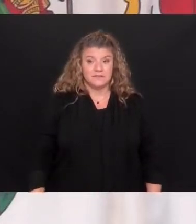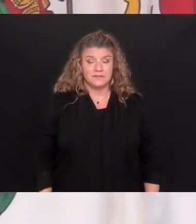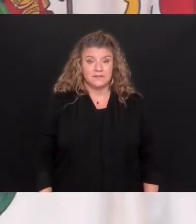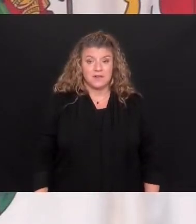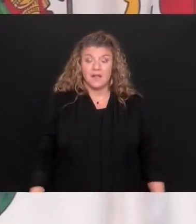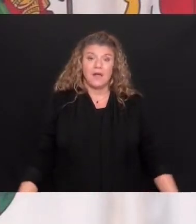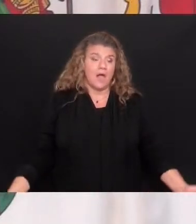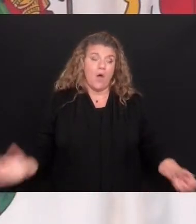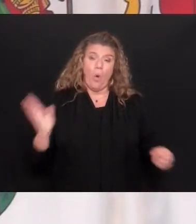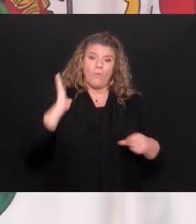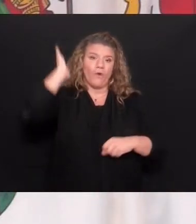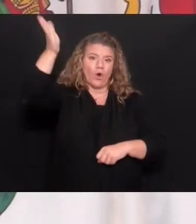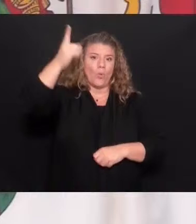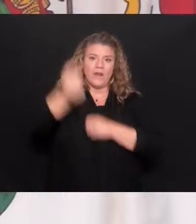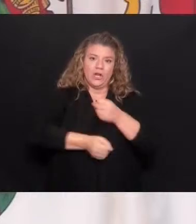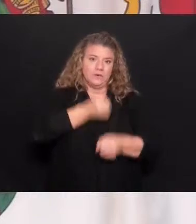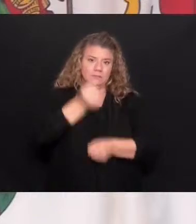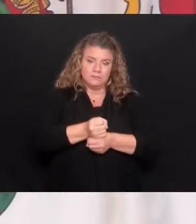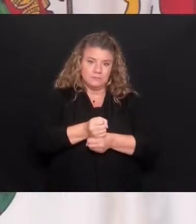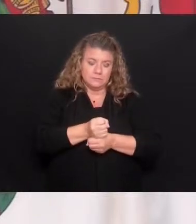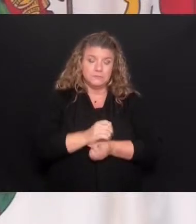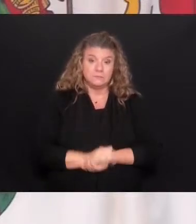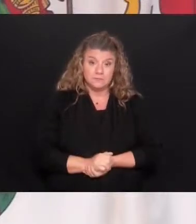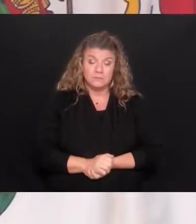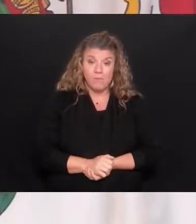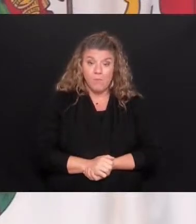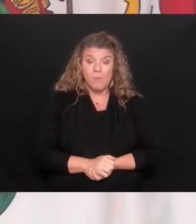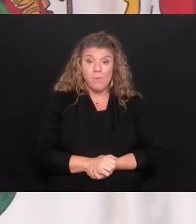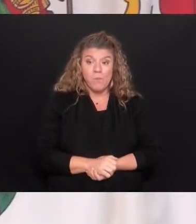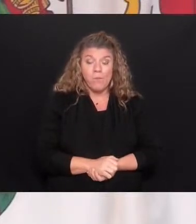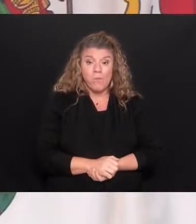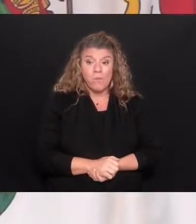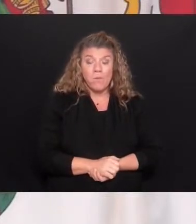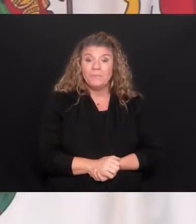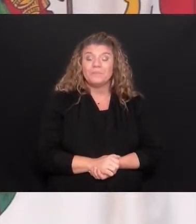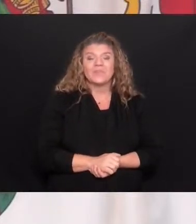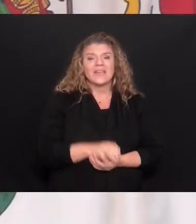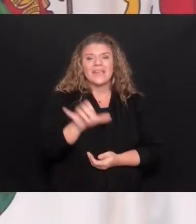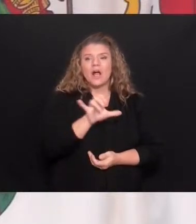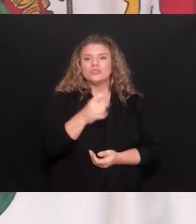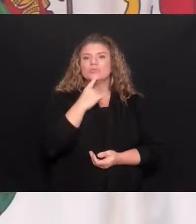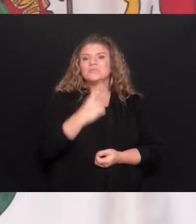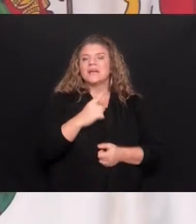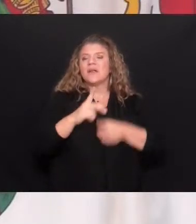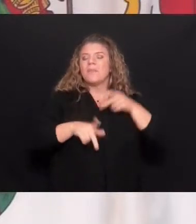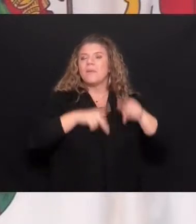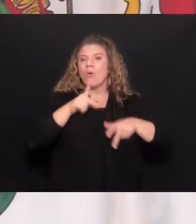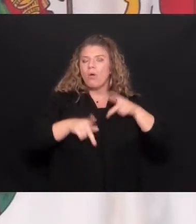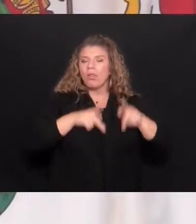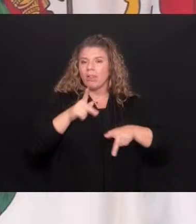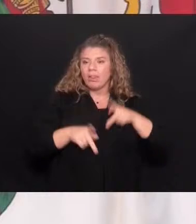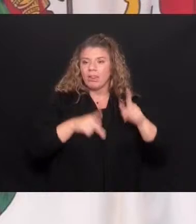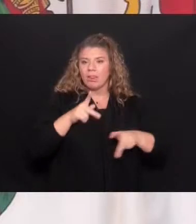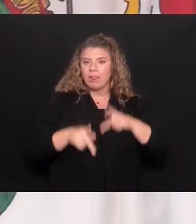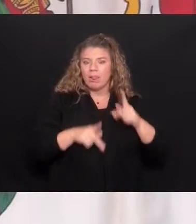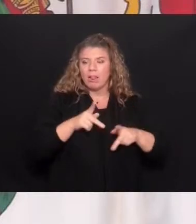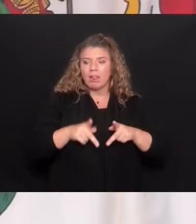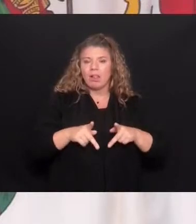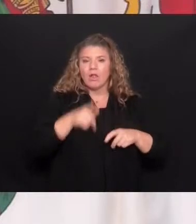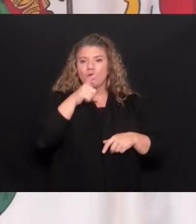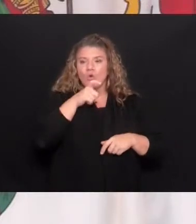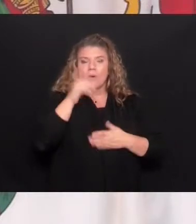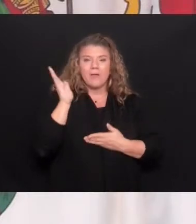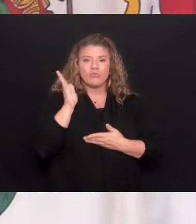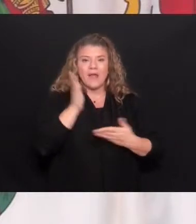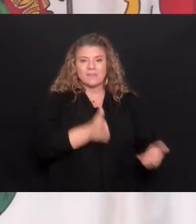Well over a year. Now think about it. He also said that people that were being transported,